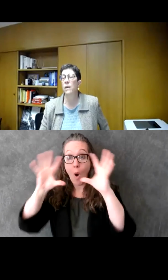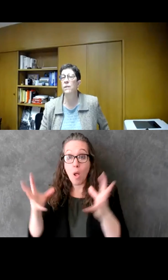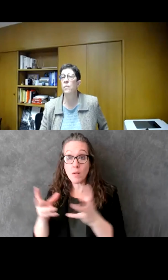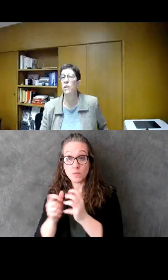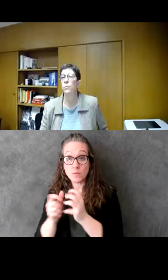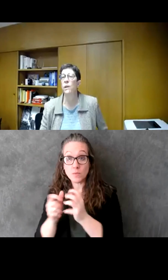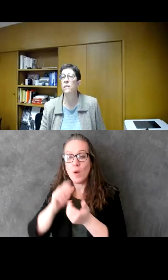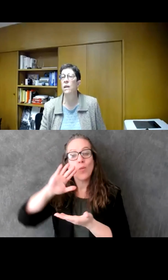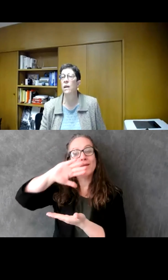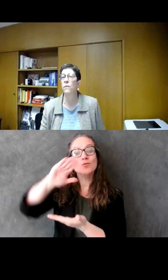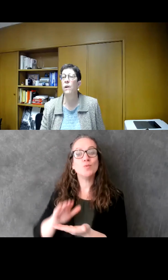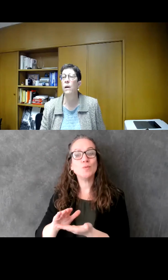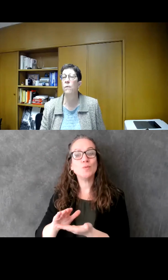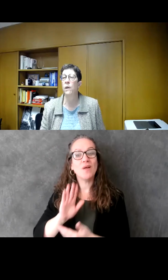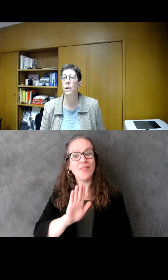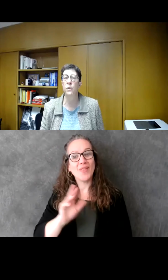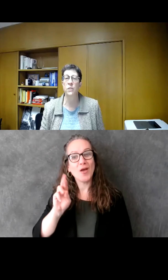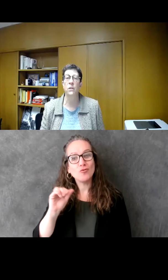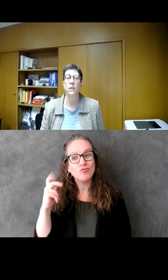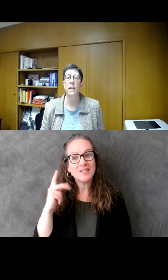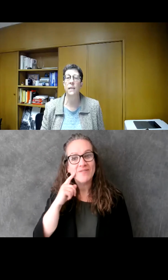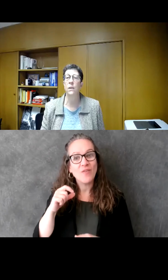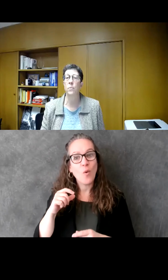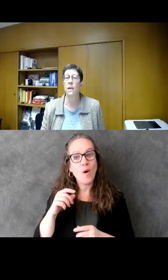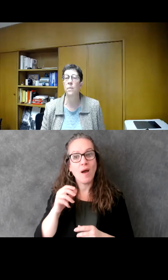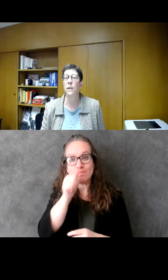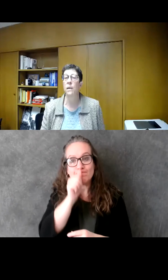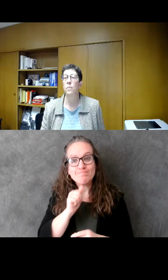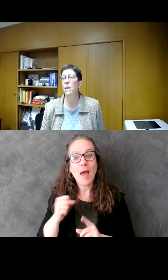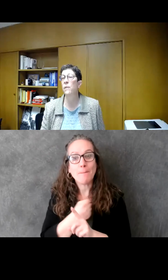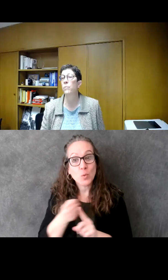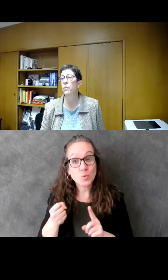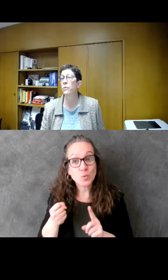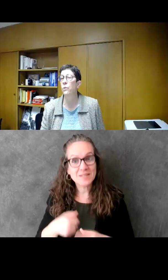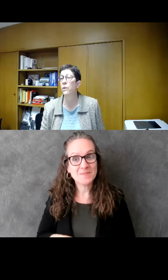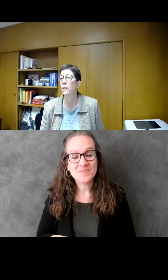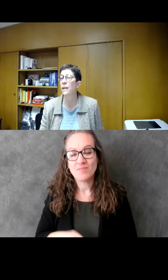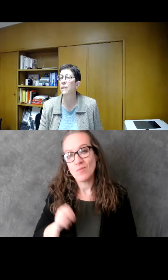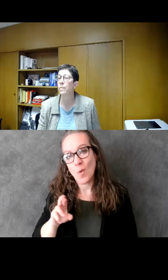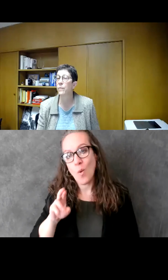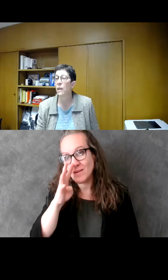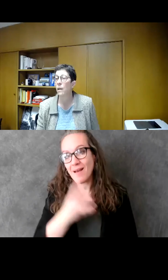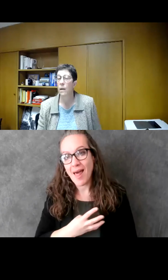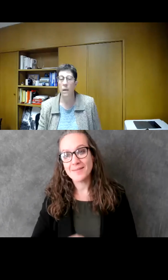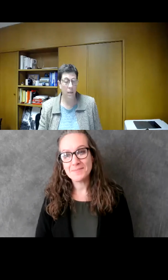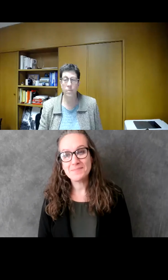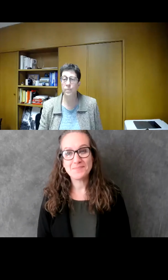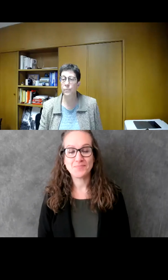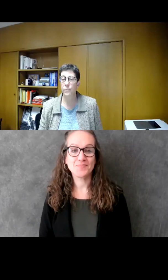decreases somebody's risk of abusing or neglecting or becoming abused or neglected.